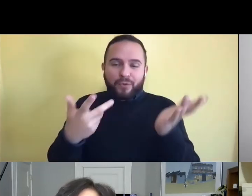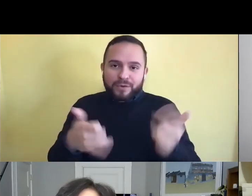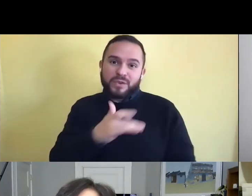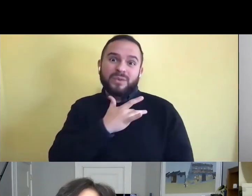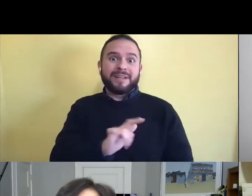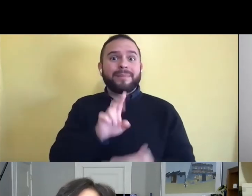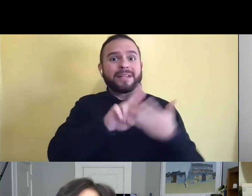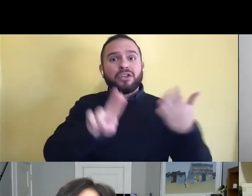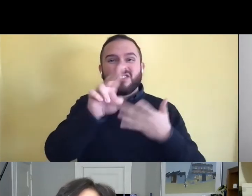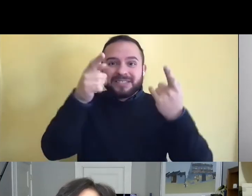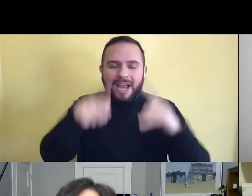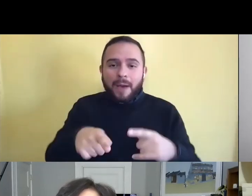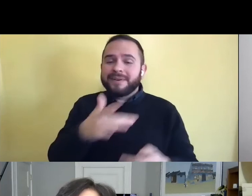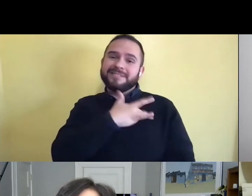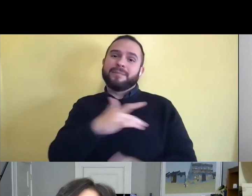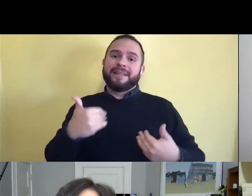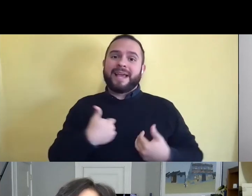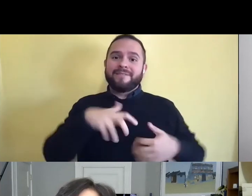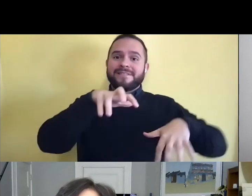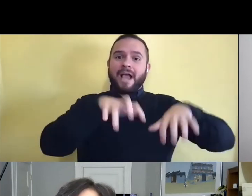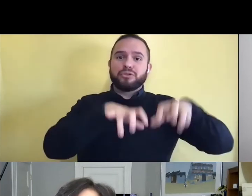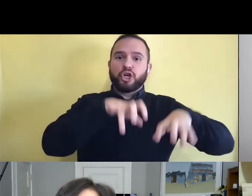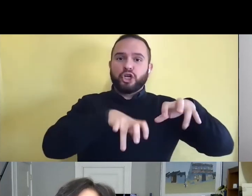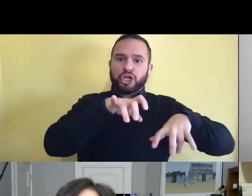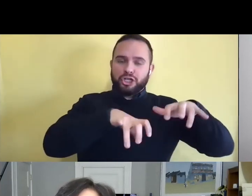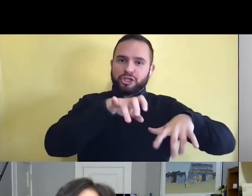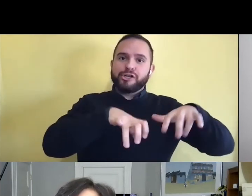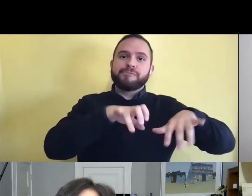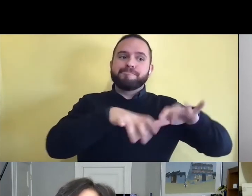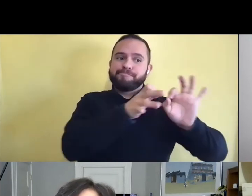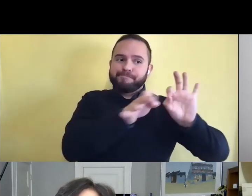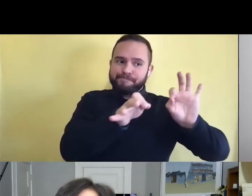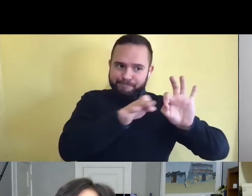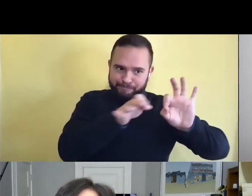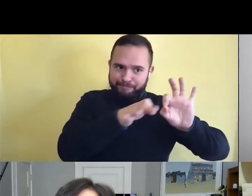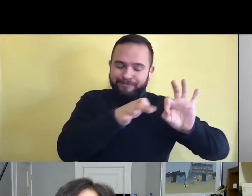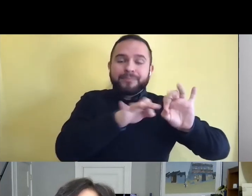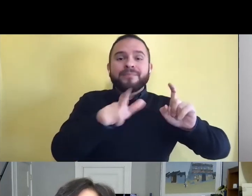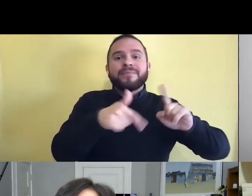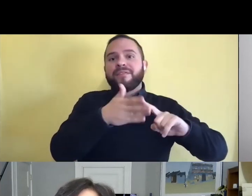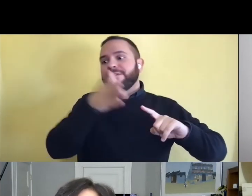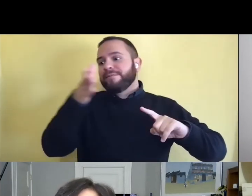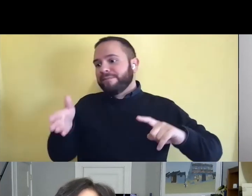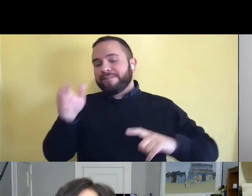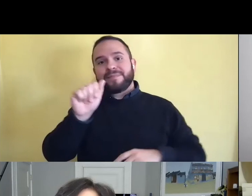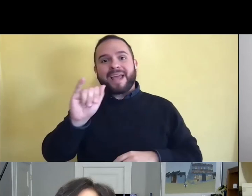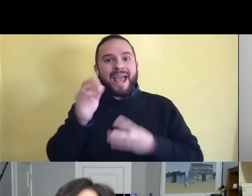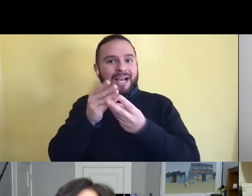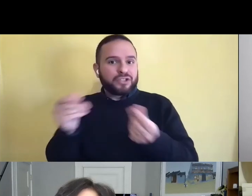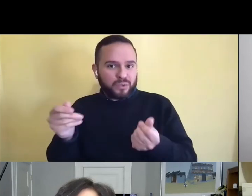a captioner that's typing during the class. And then there's an AI solution that